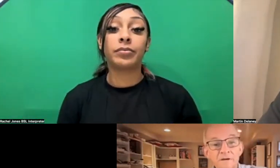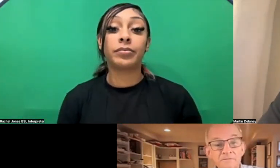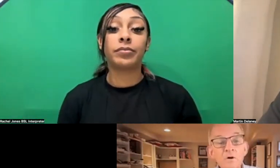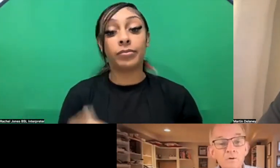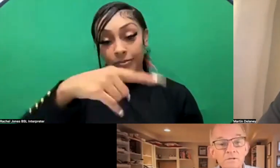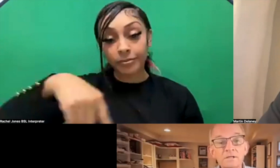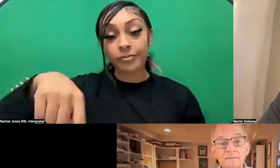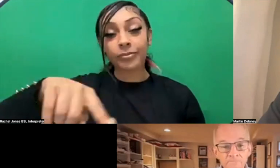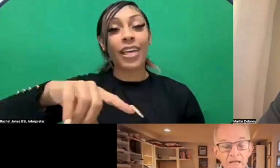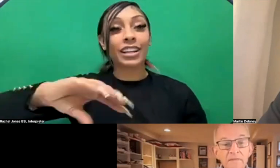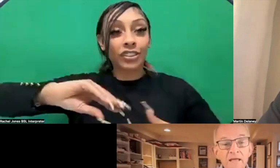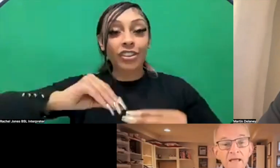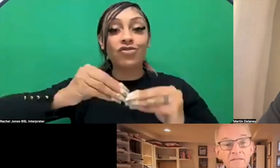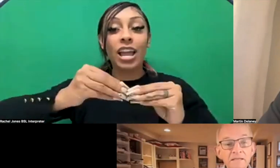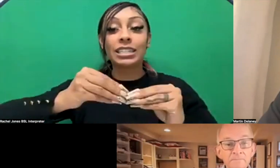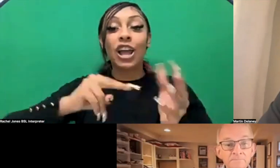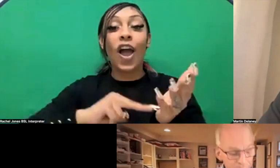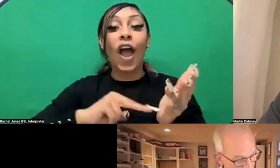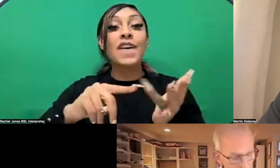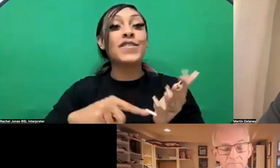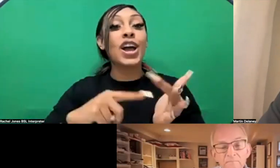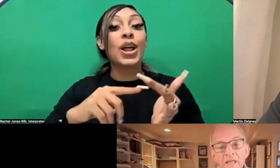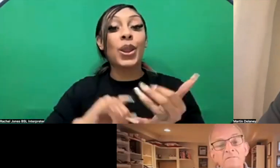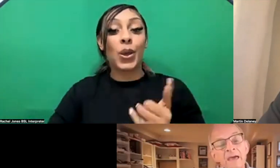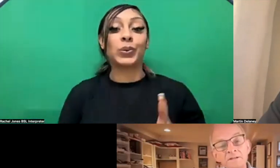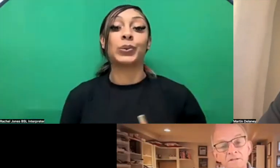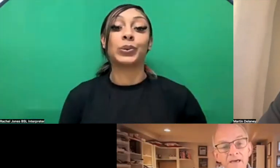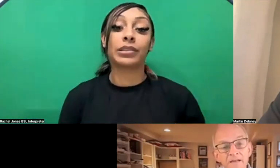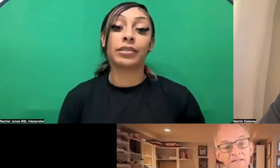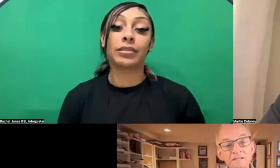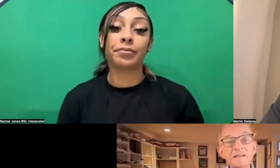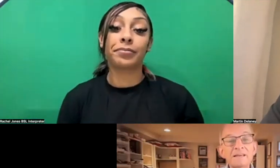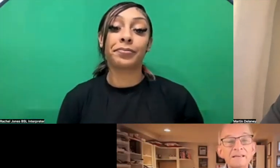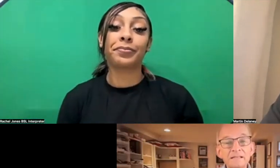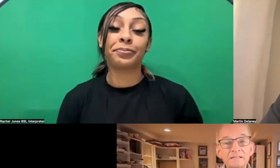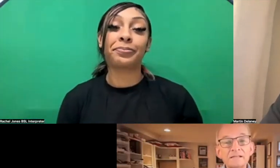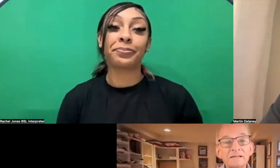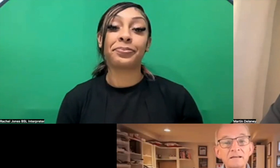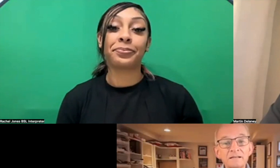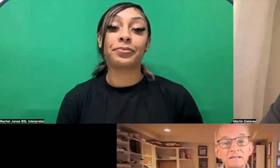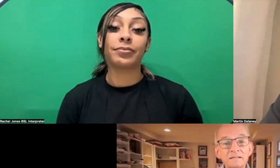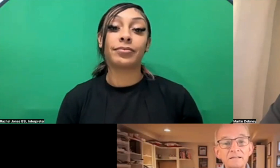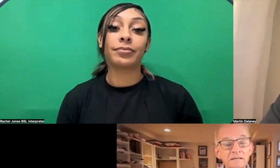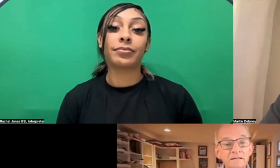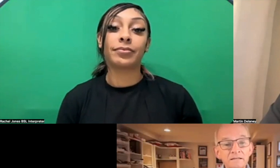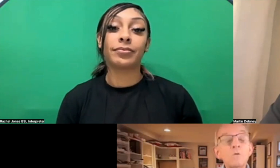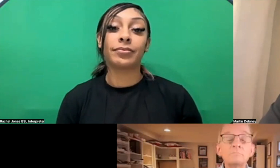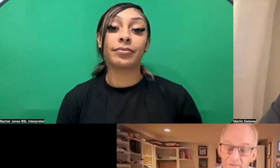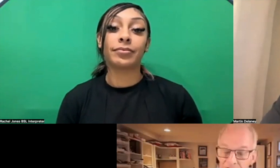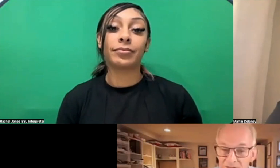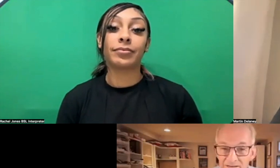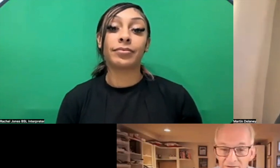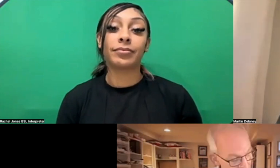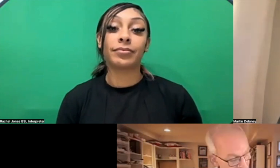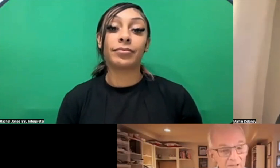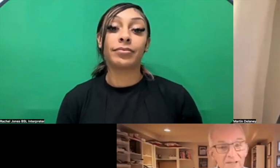arrangement of notes. And the advantage of that is it's, oh, I